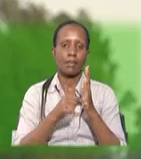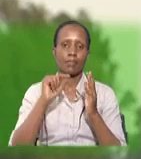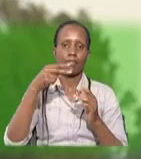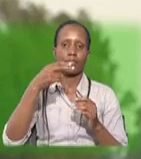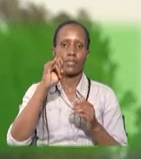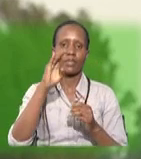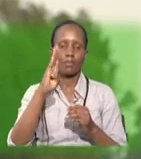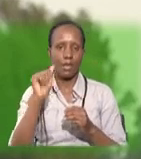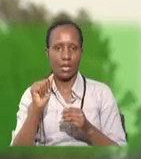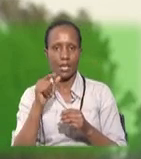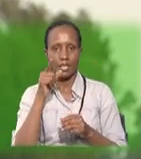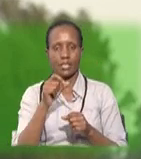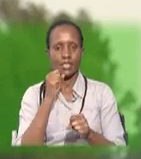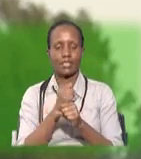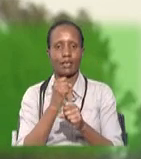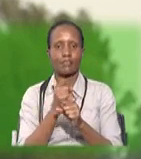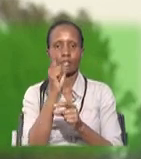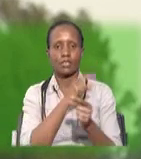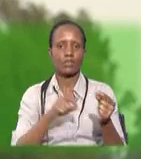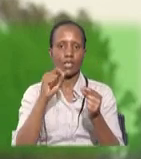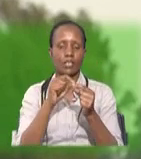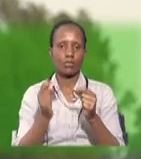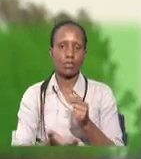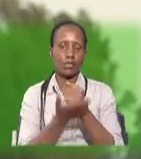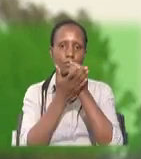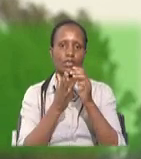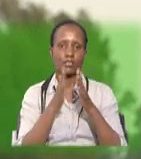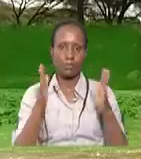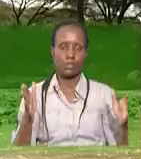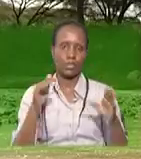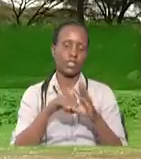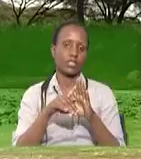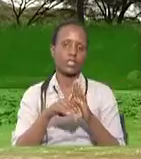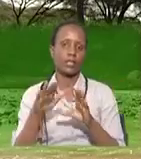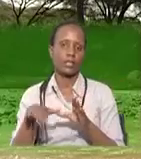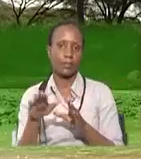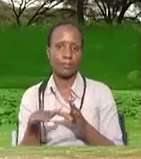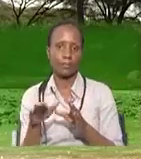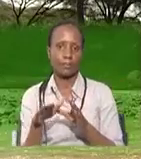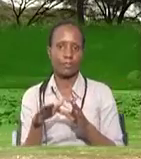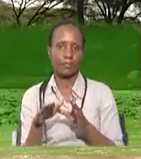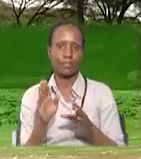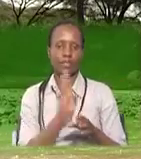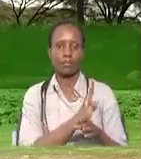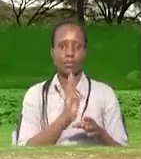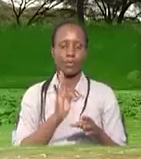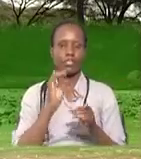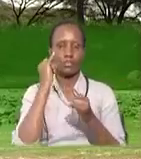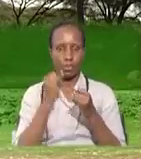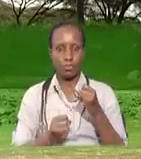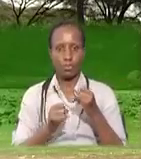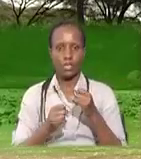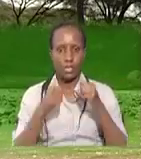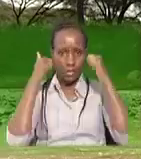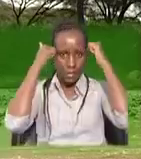Dam. This dam is being done specifically to aid the expansion in the scheme. The board is concluding a study